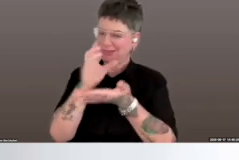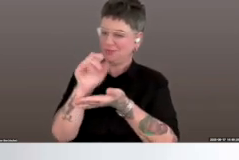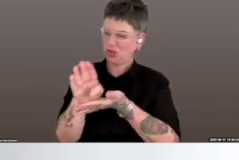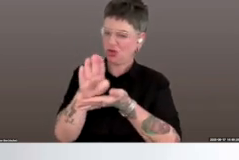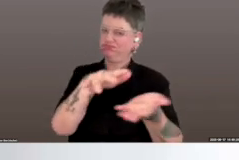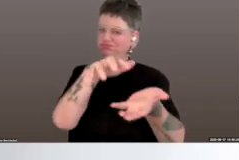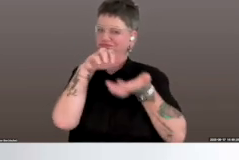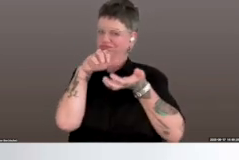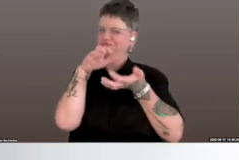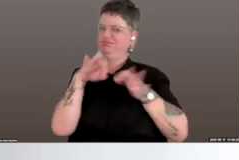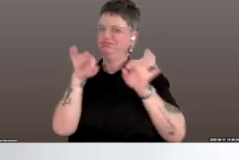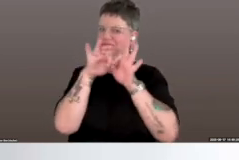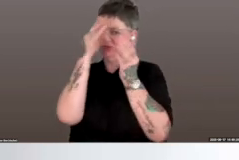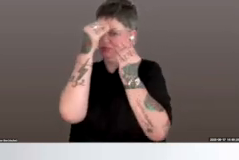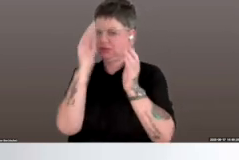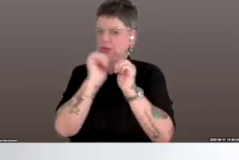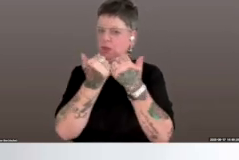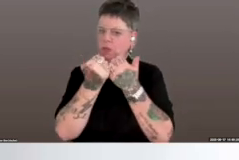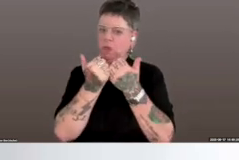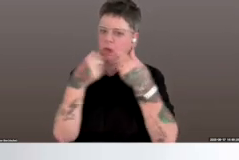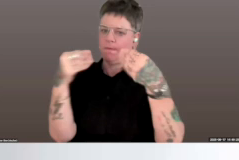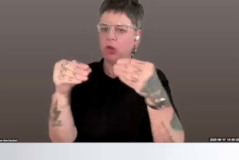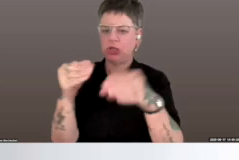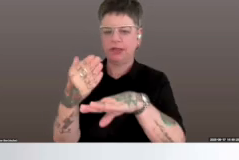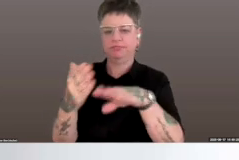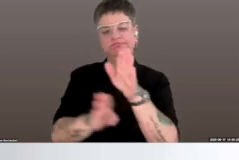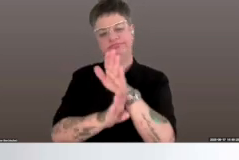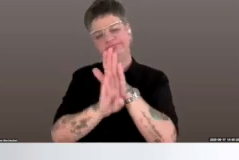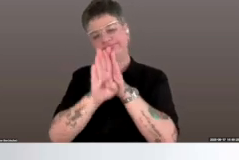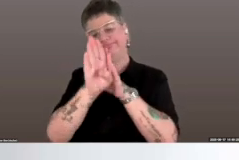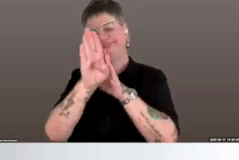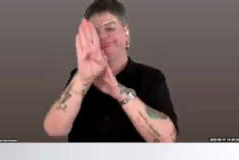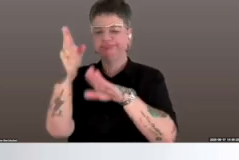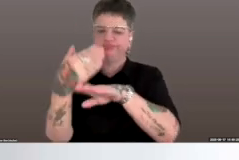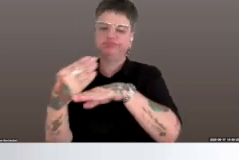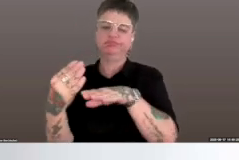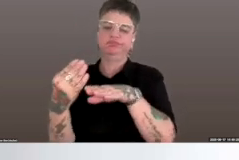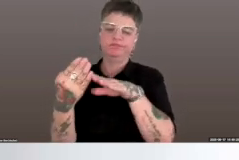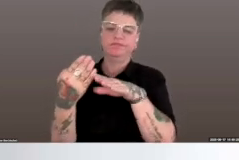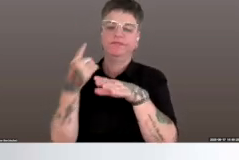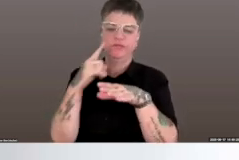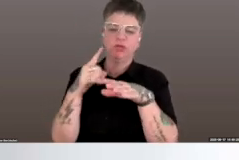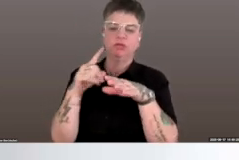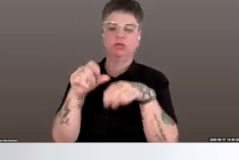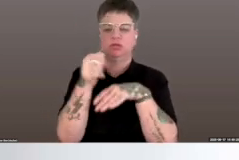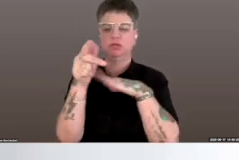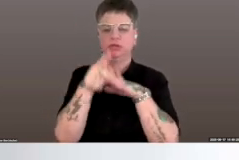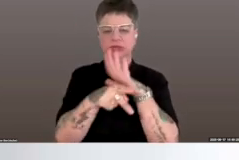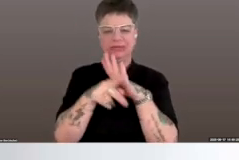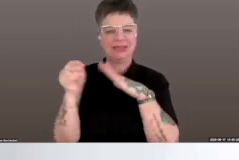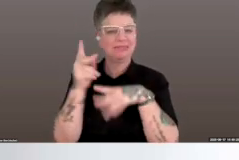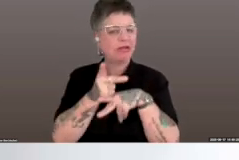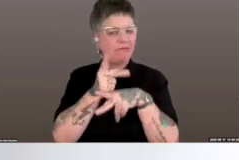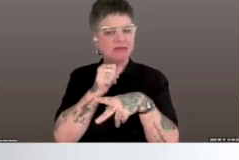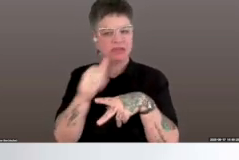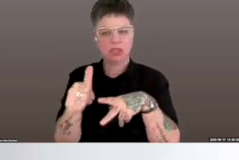challenges as the market develops and to also inform future policies. We would also be careful to not create a program that would